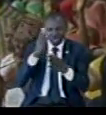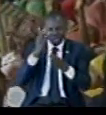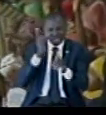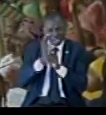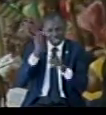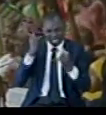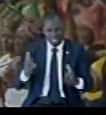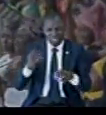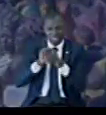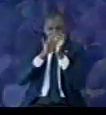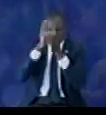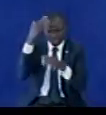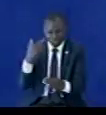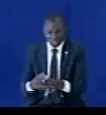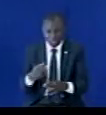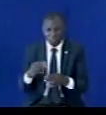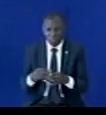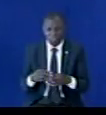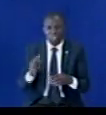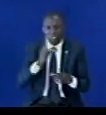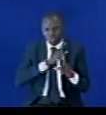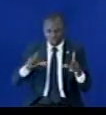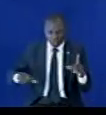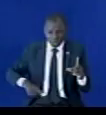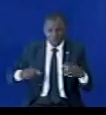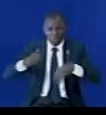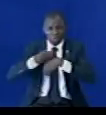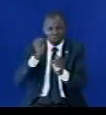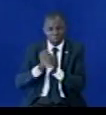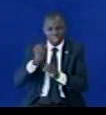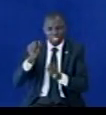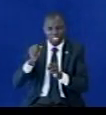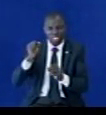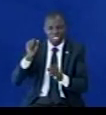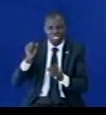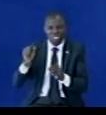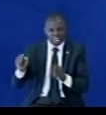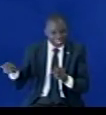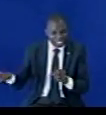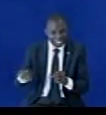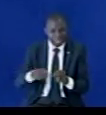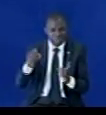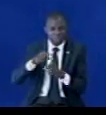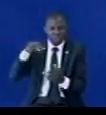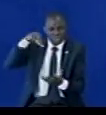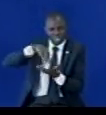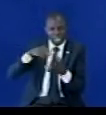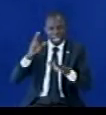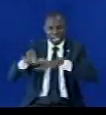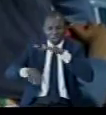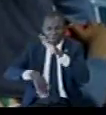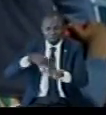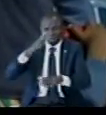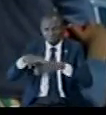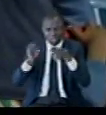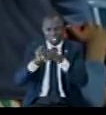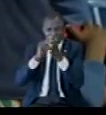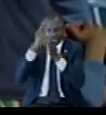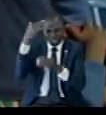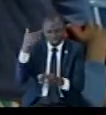heal them right now. Lord, make them to rise and walk in Jesus'